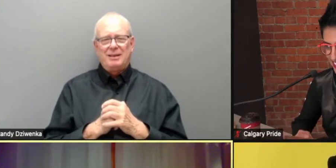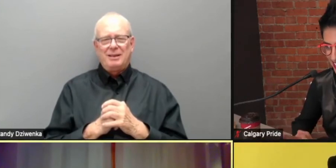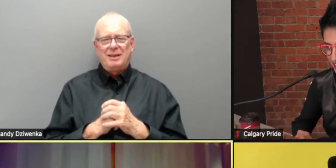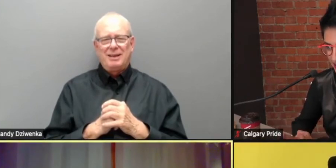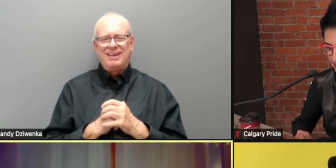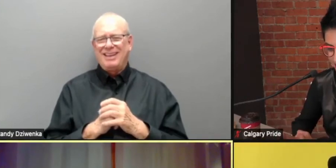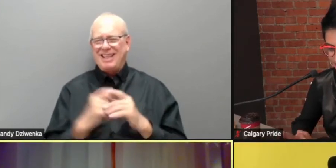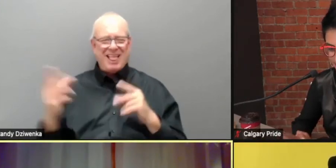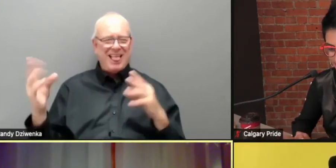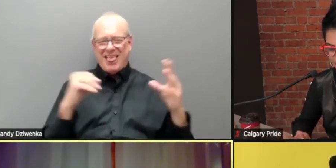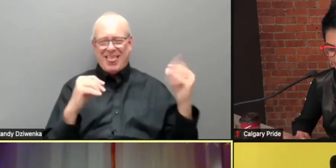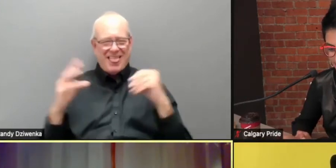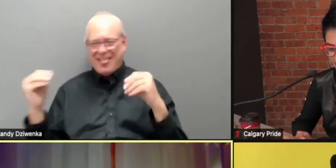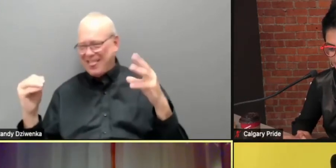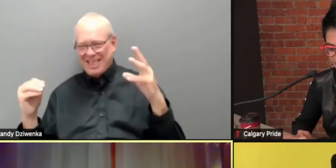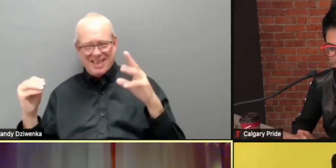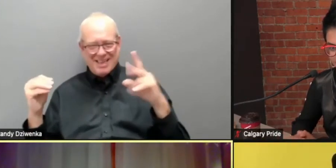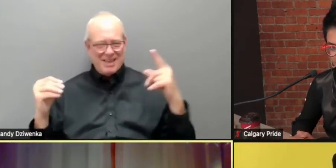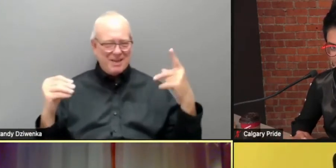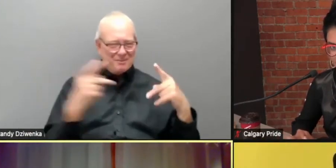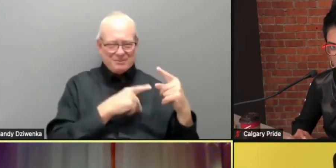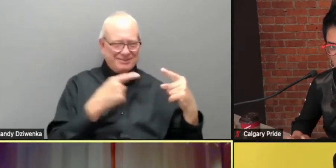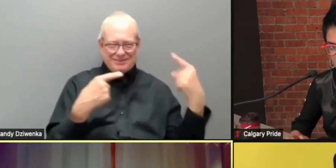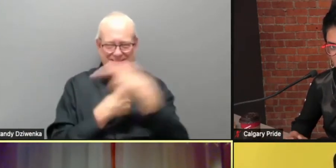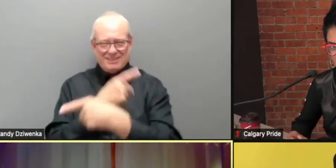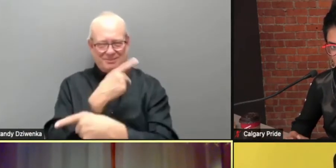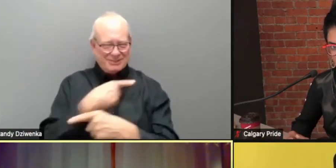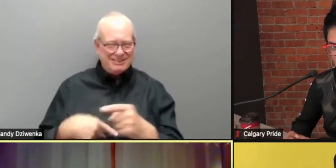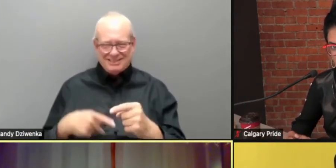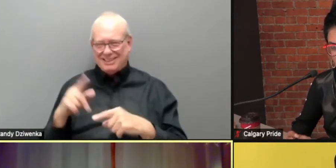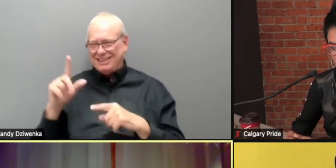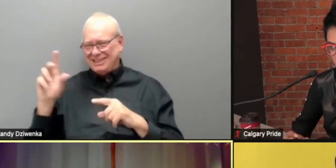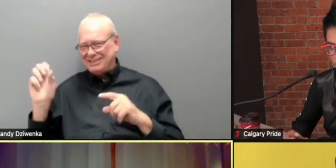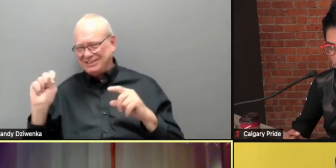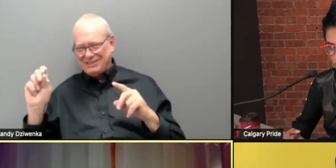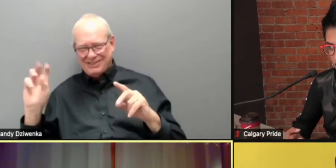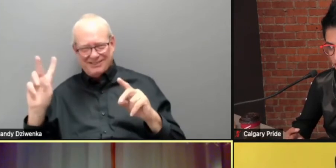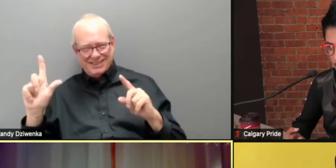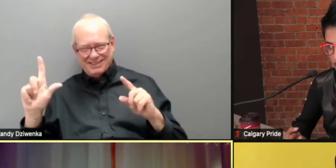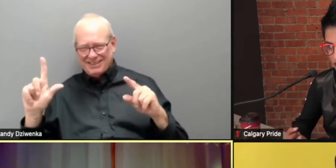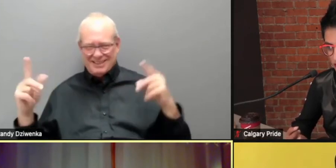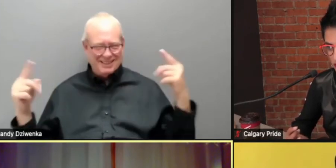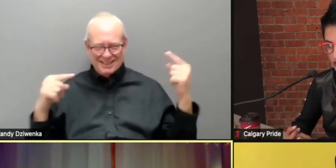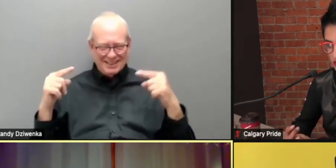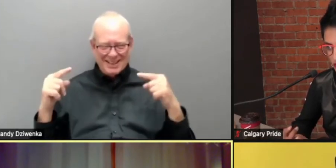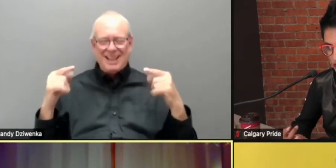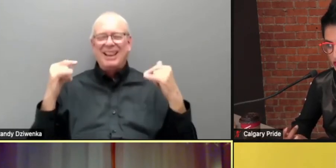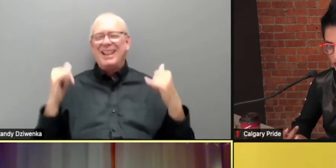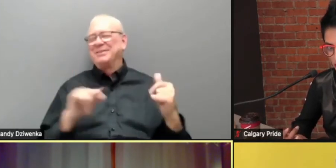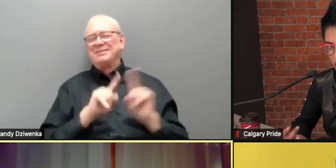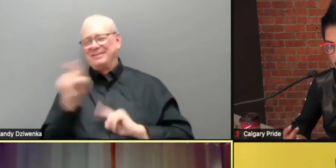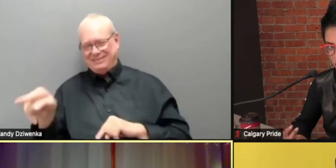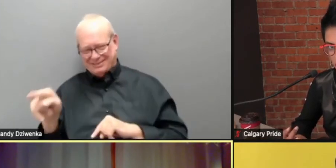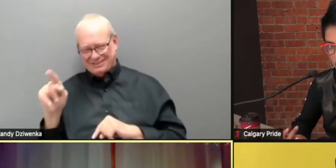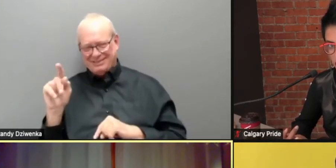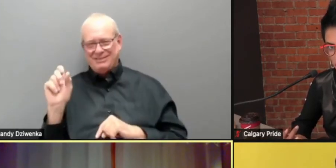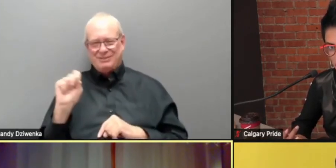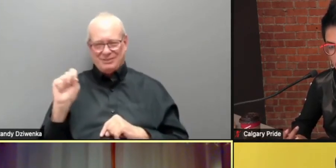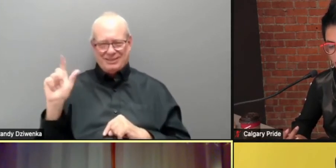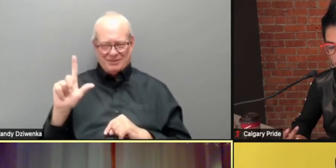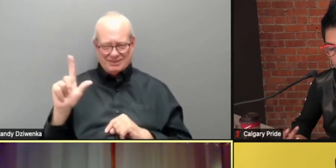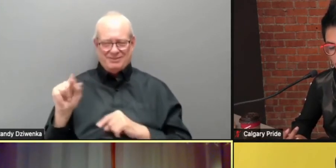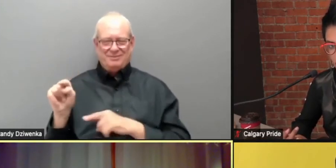You start first. The most important factor in this is lack of knowledge, lack of